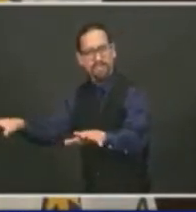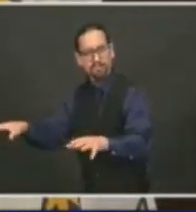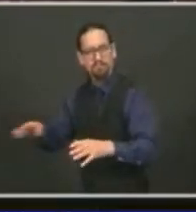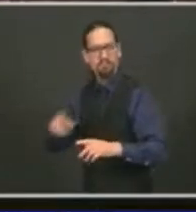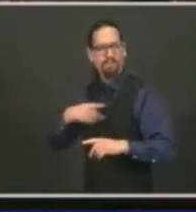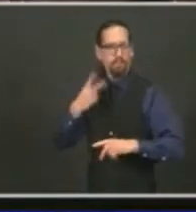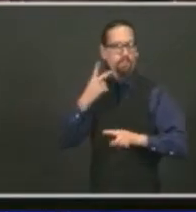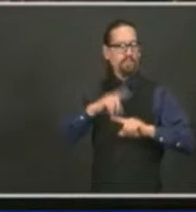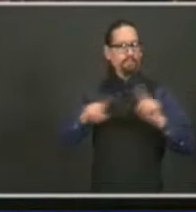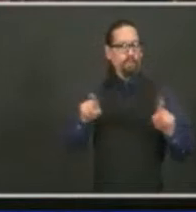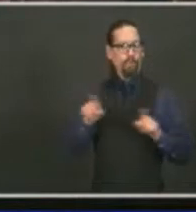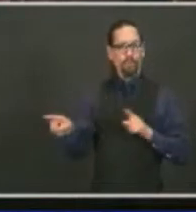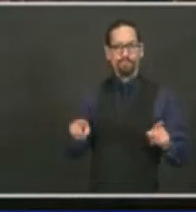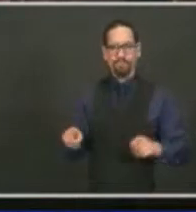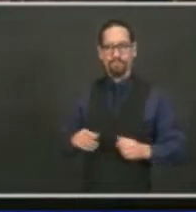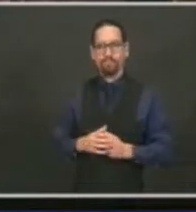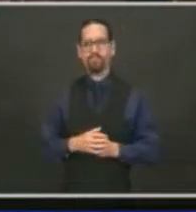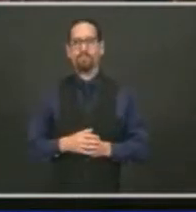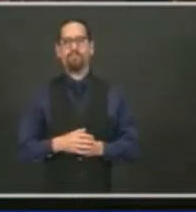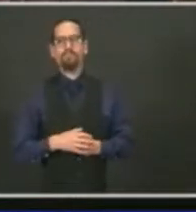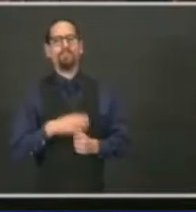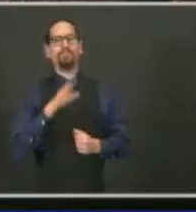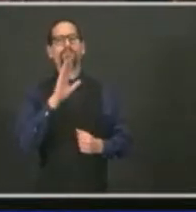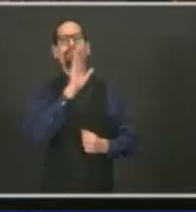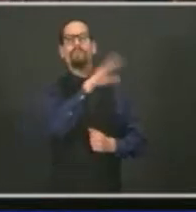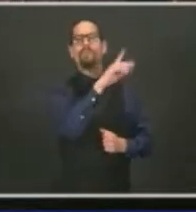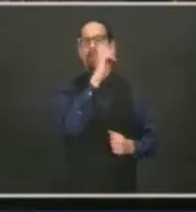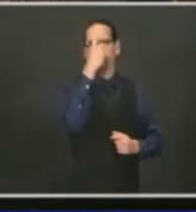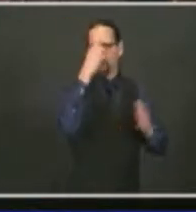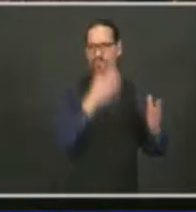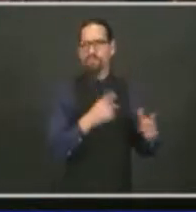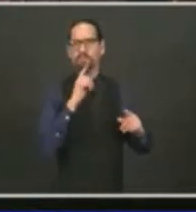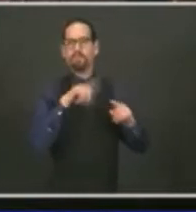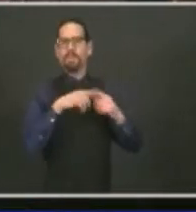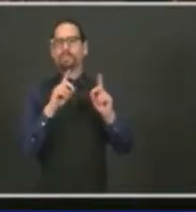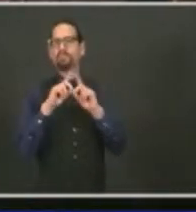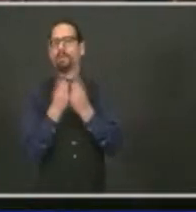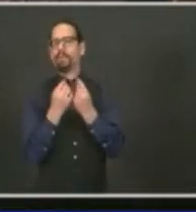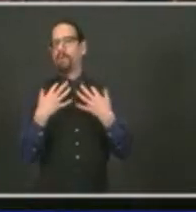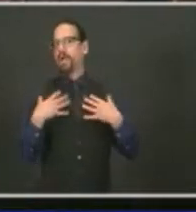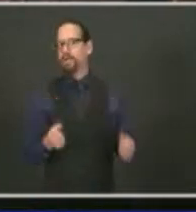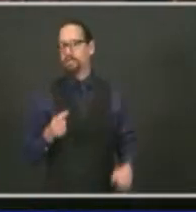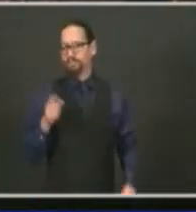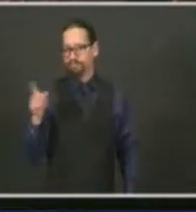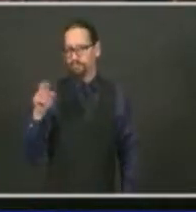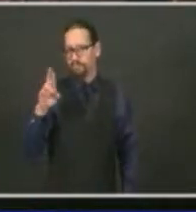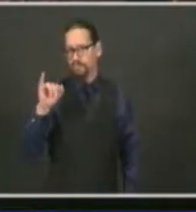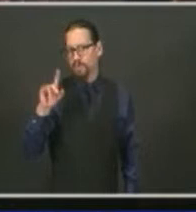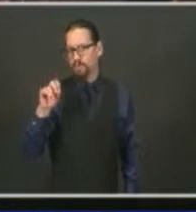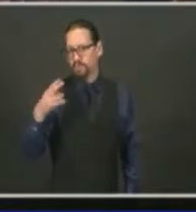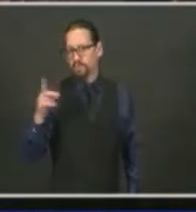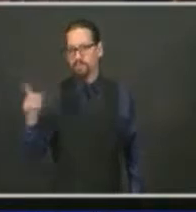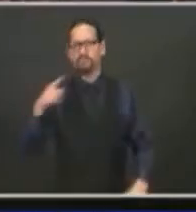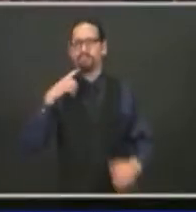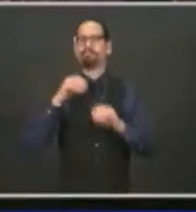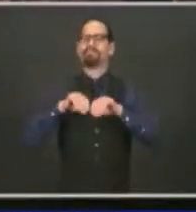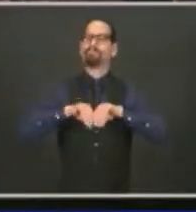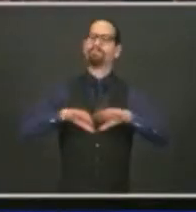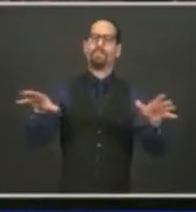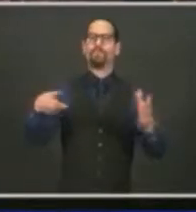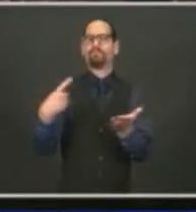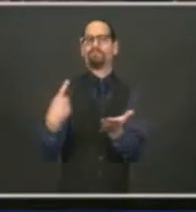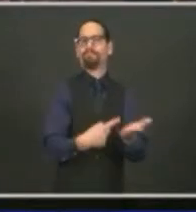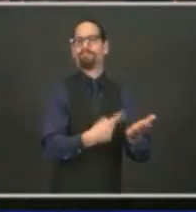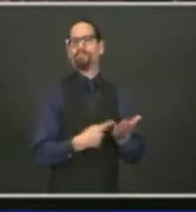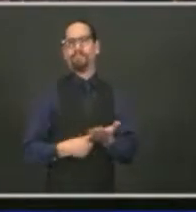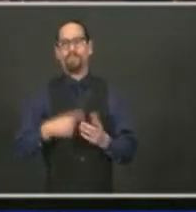Governor, the Department of Health released a study paper a couple weeks ago that's showing that in the first 6 months of